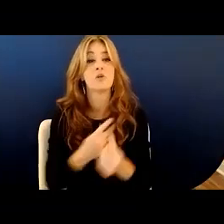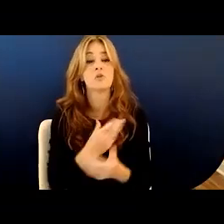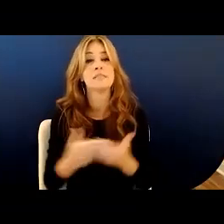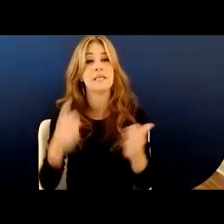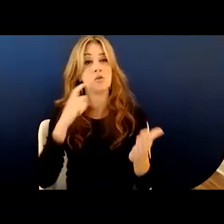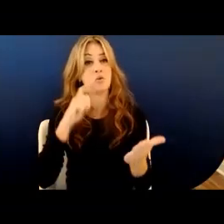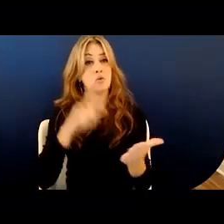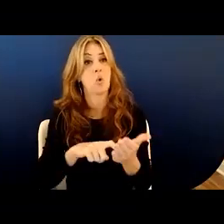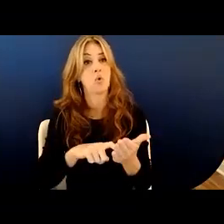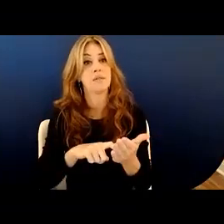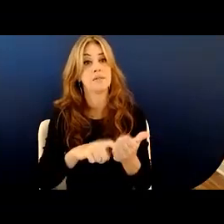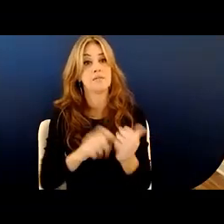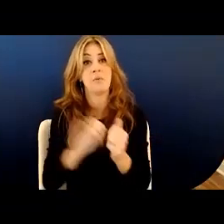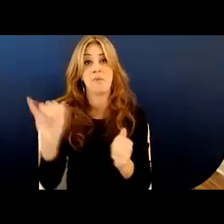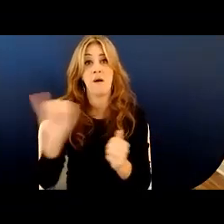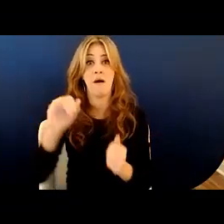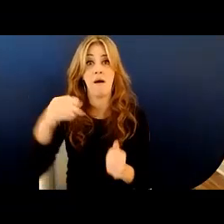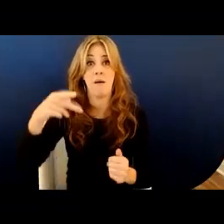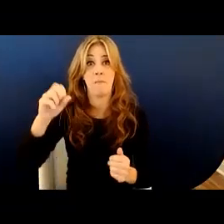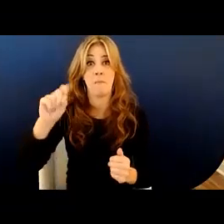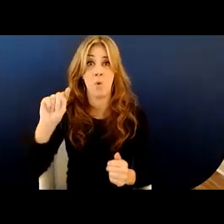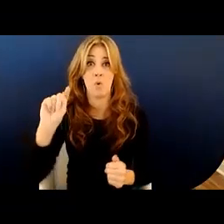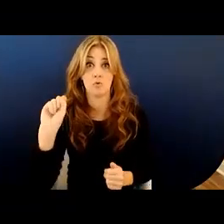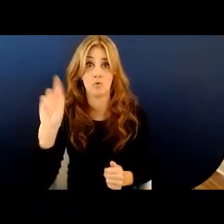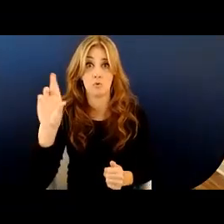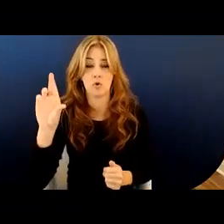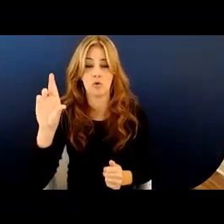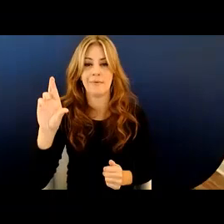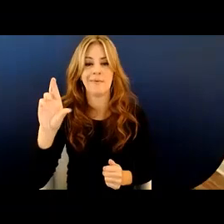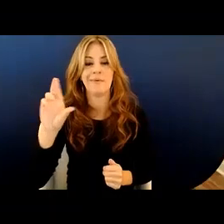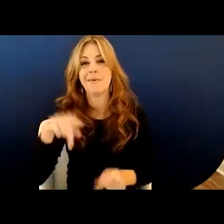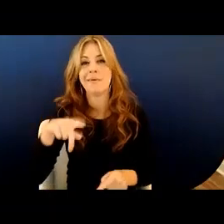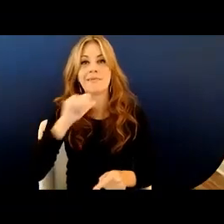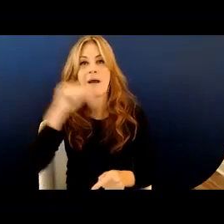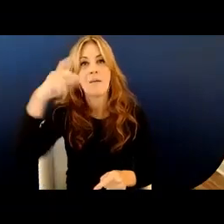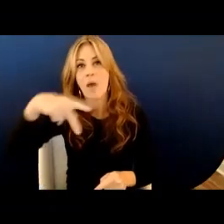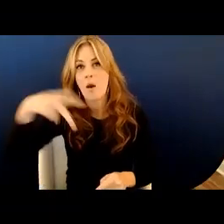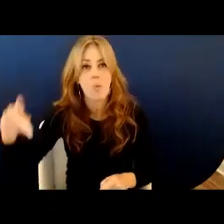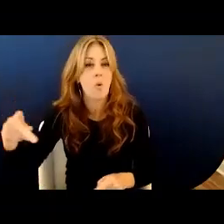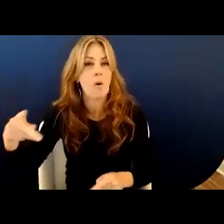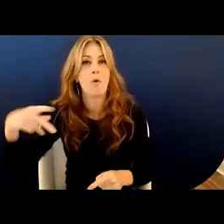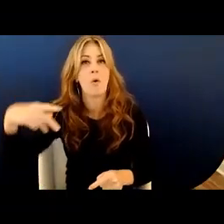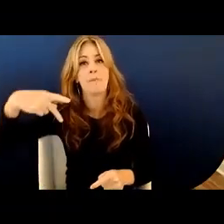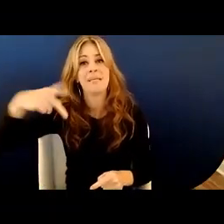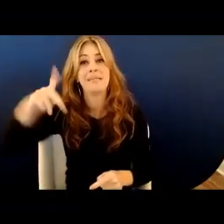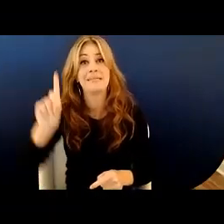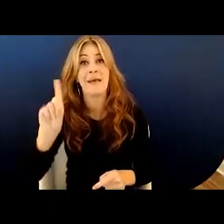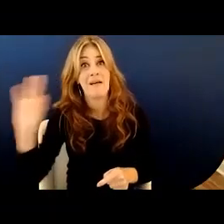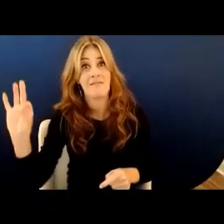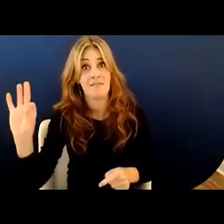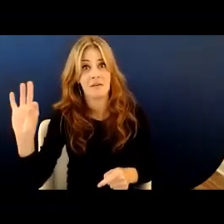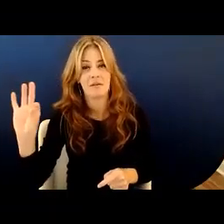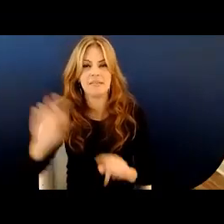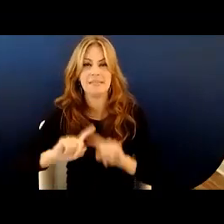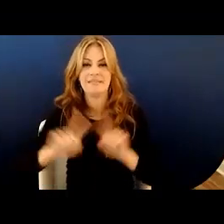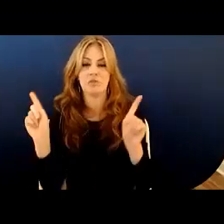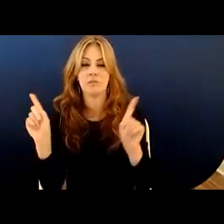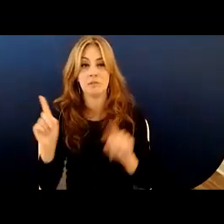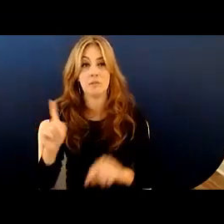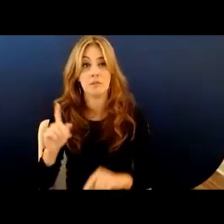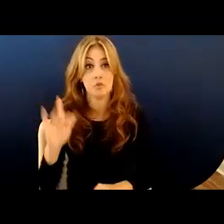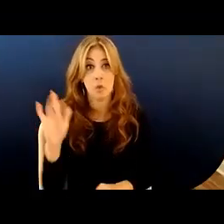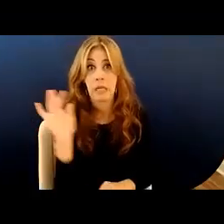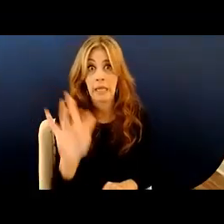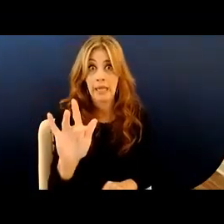an iPoster is that as opposed to a PowerPoint or a PDF, when you click on a content box like